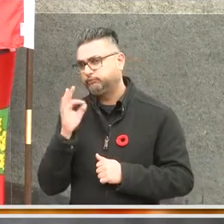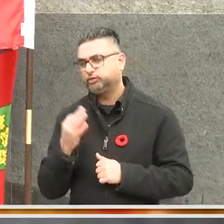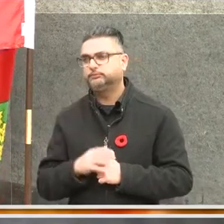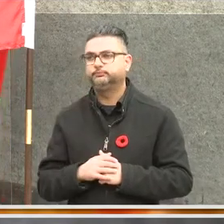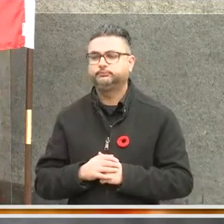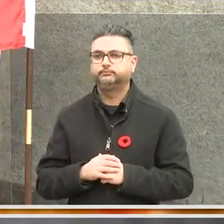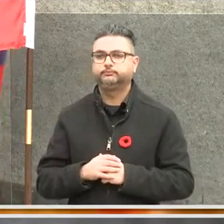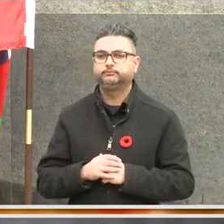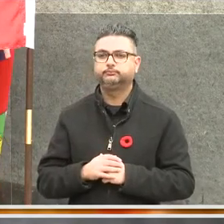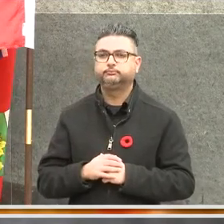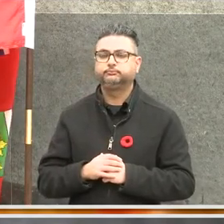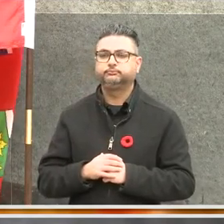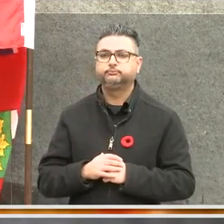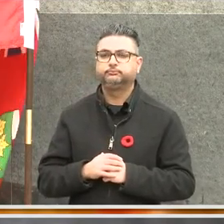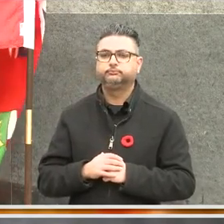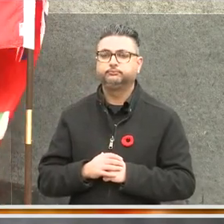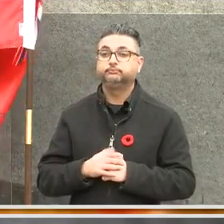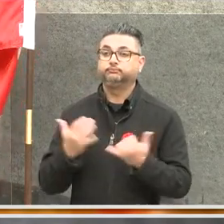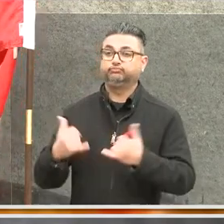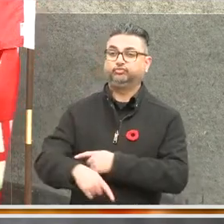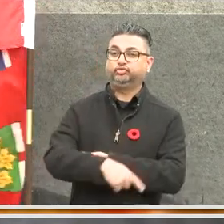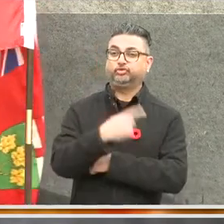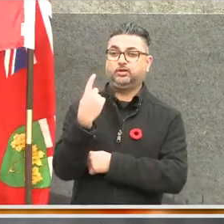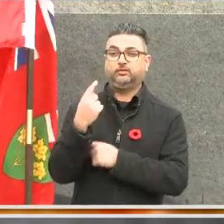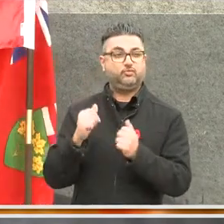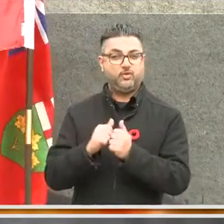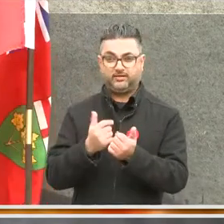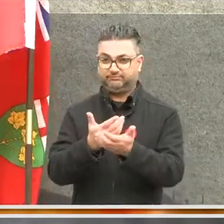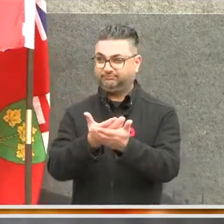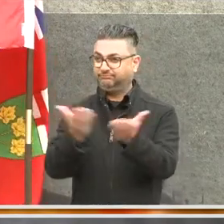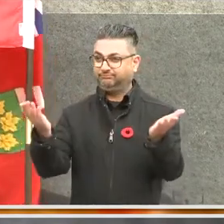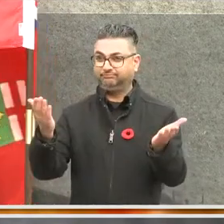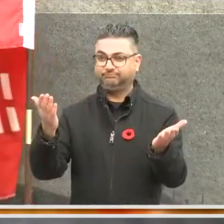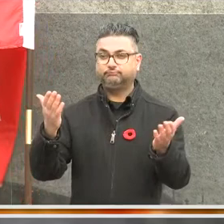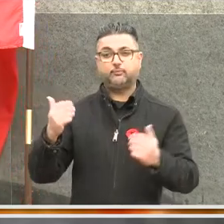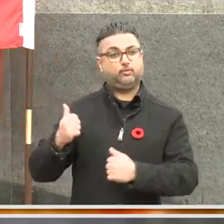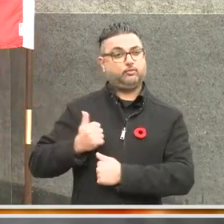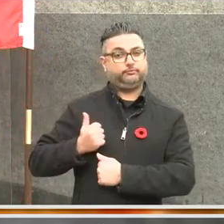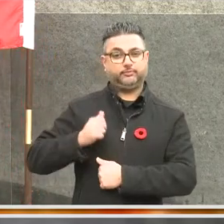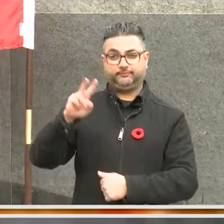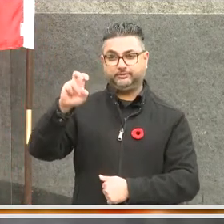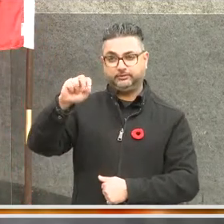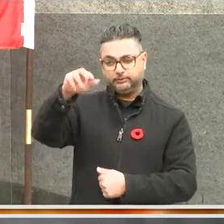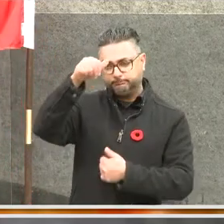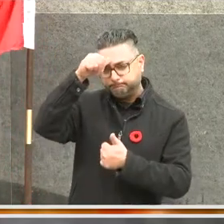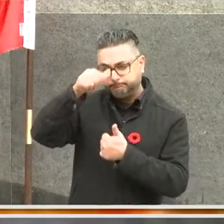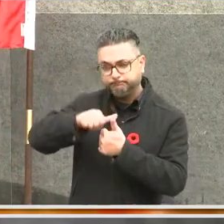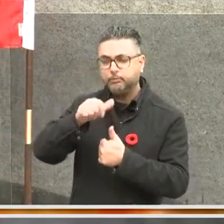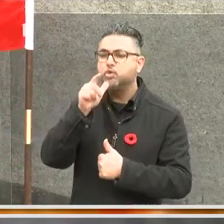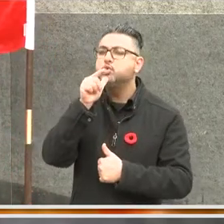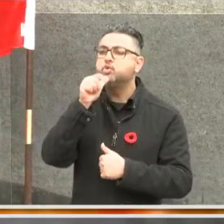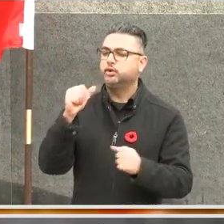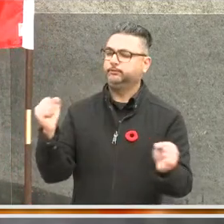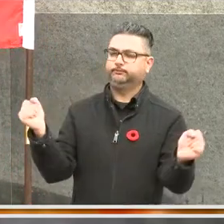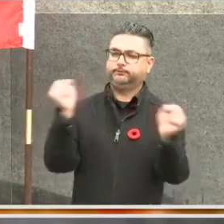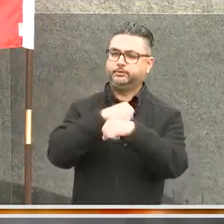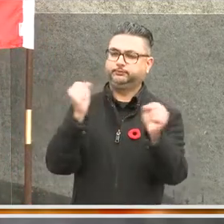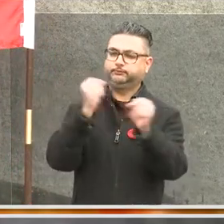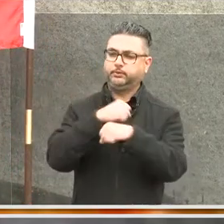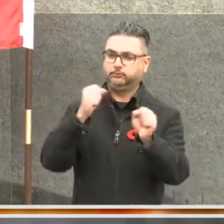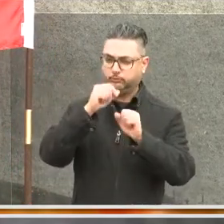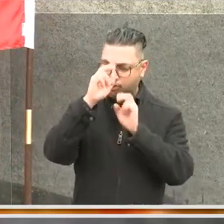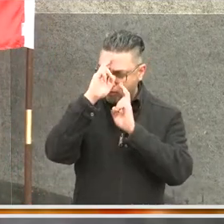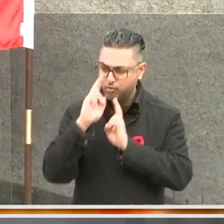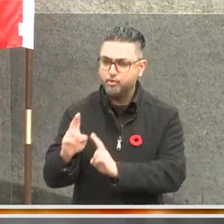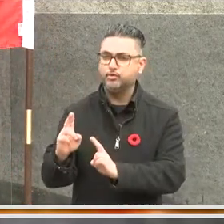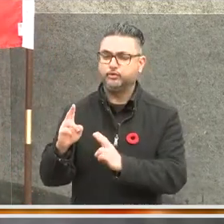Today, in the presence of our veterans, we remember those who fought with honor and courage so that we can live